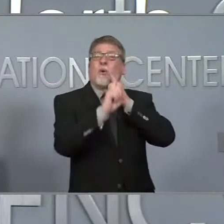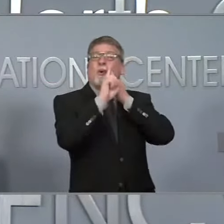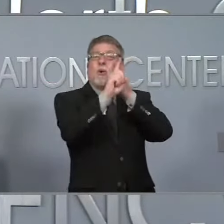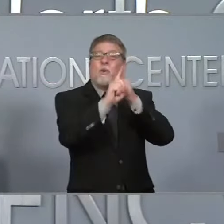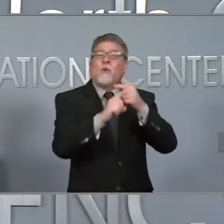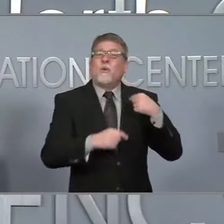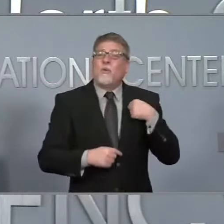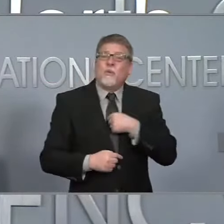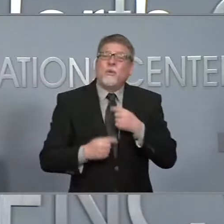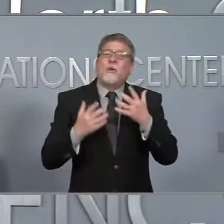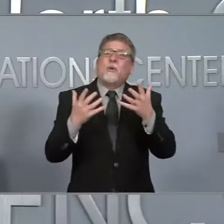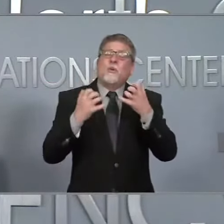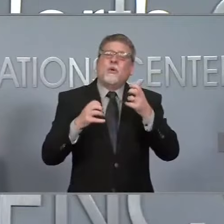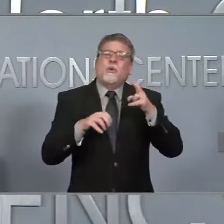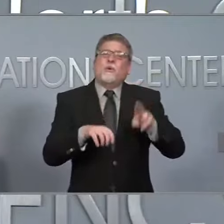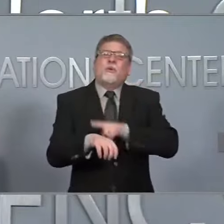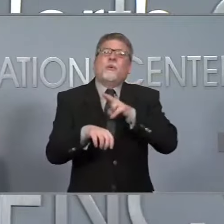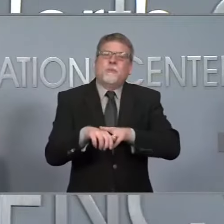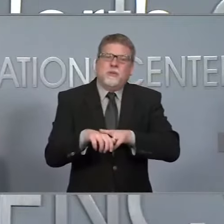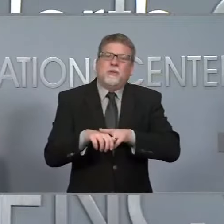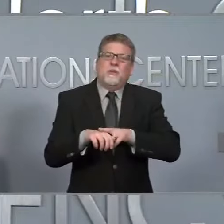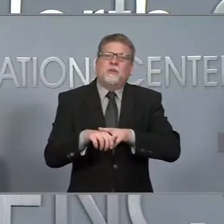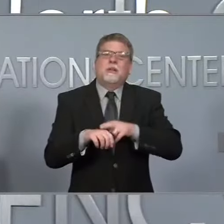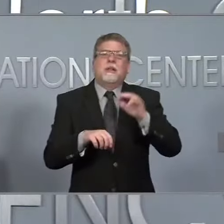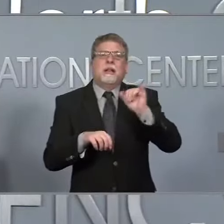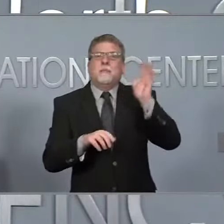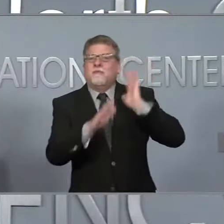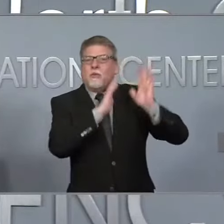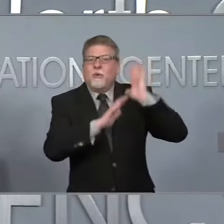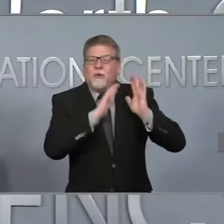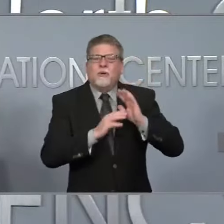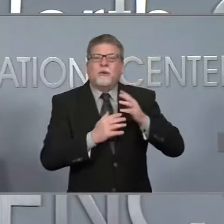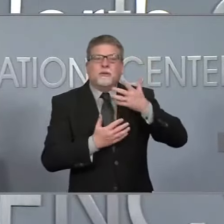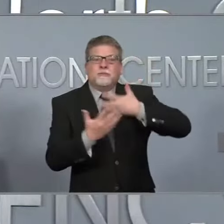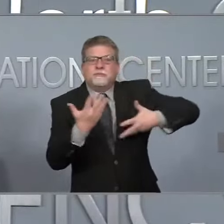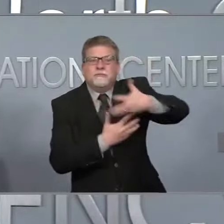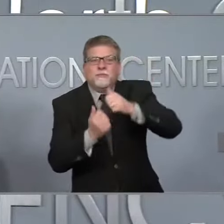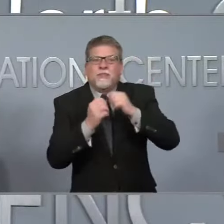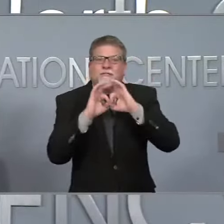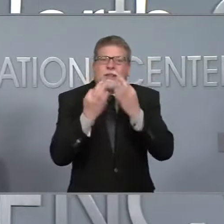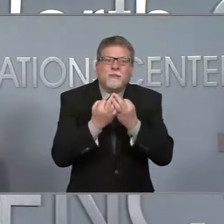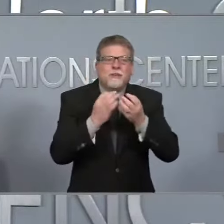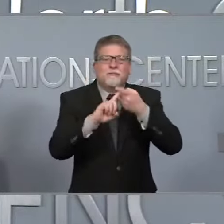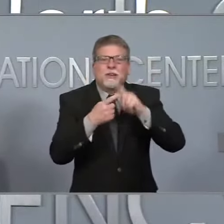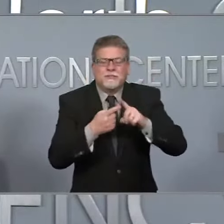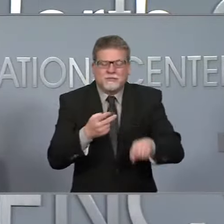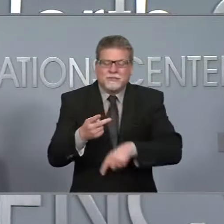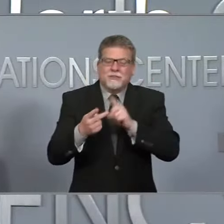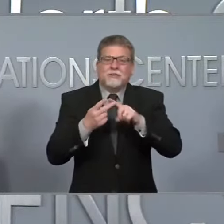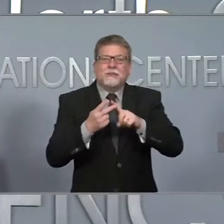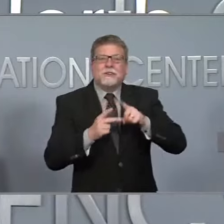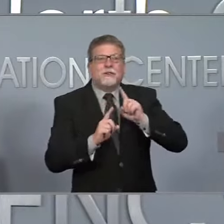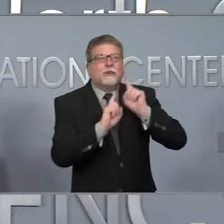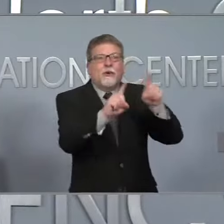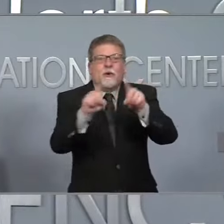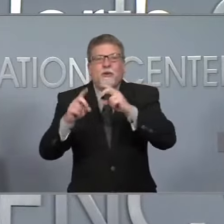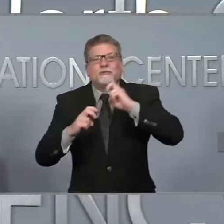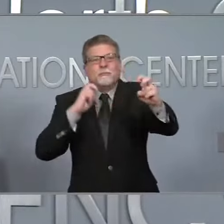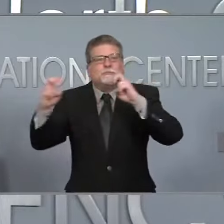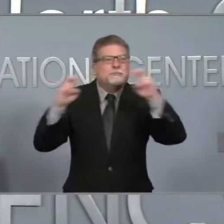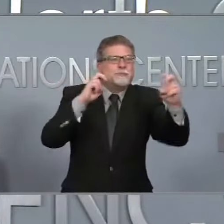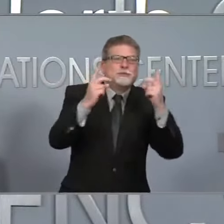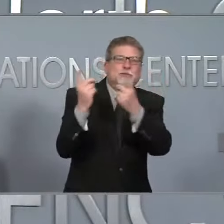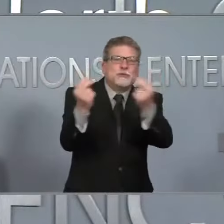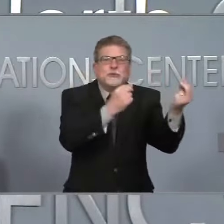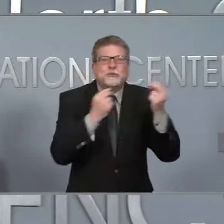people, experiences, and places we love. The most effective tools are vaccines and boosters. Everyone 5